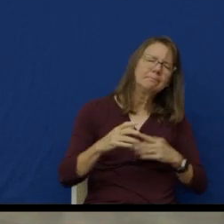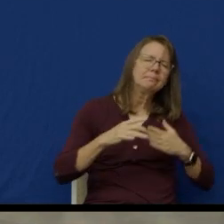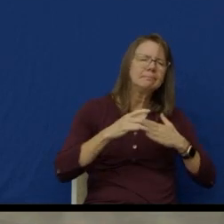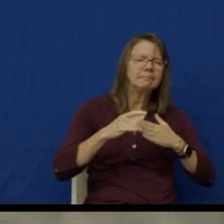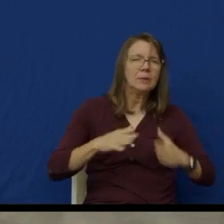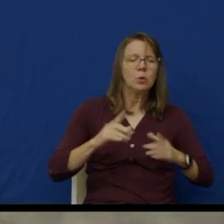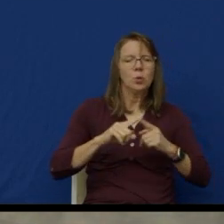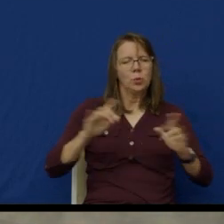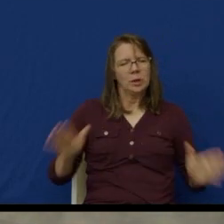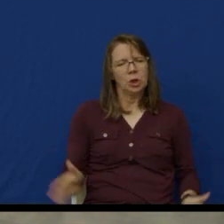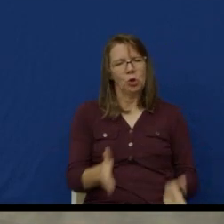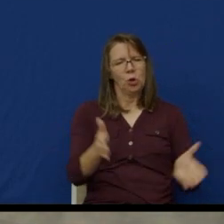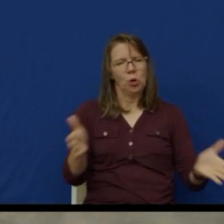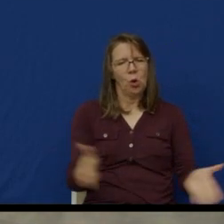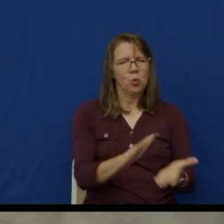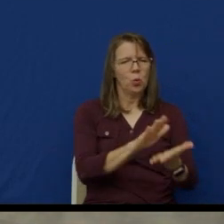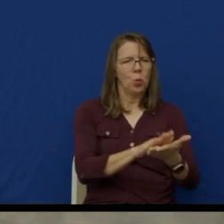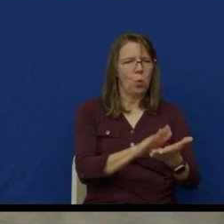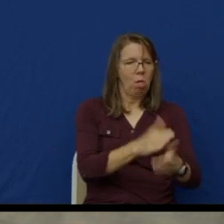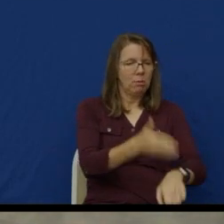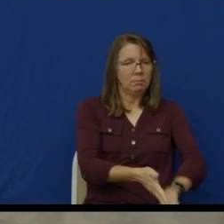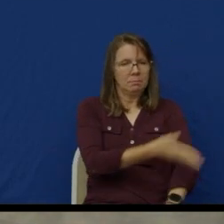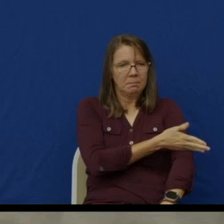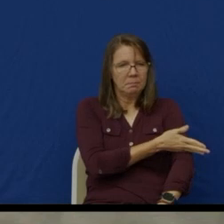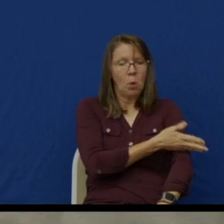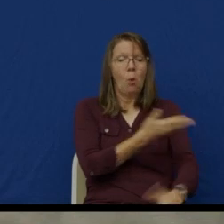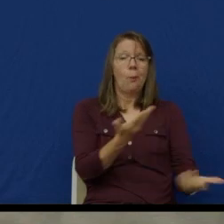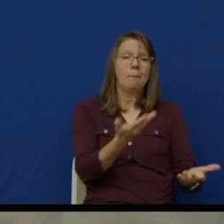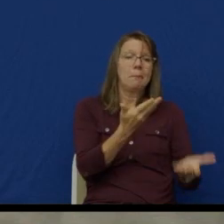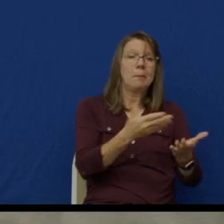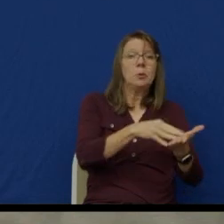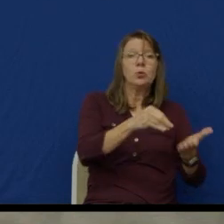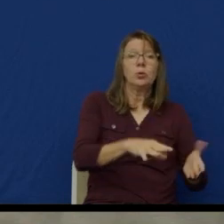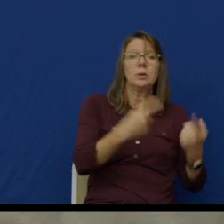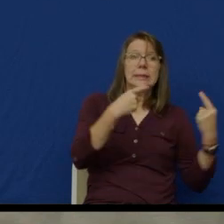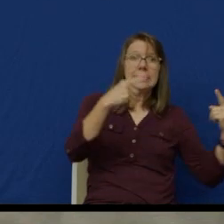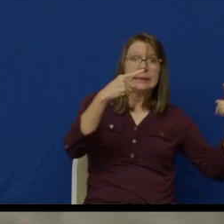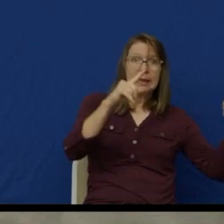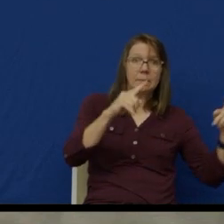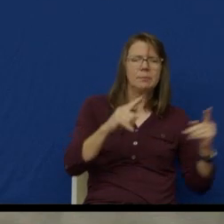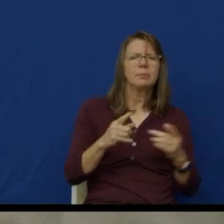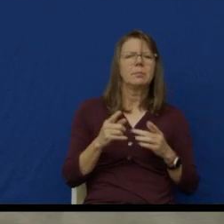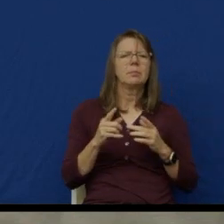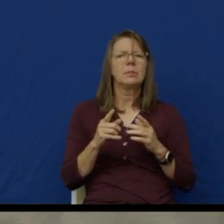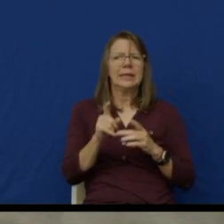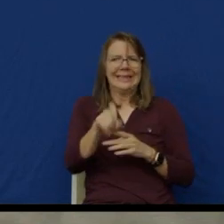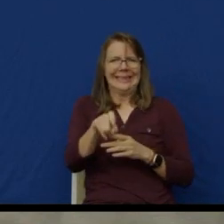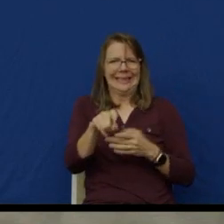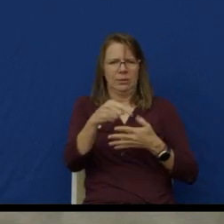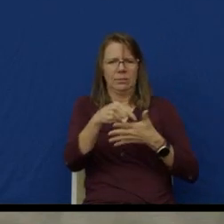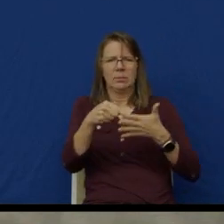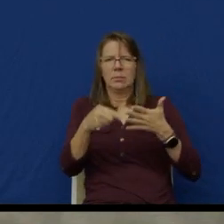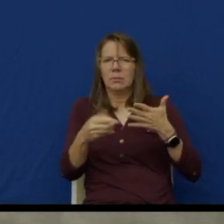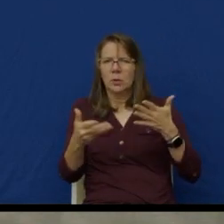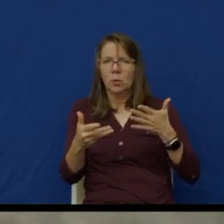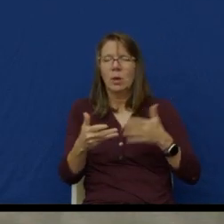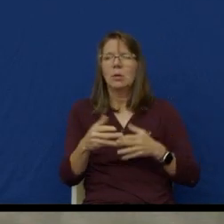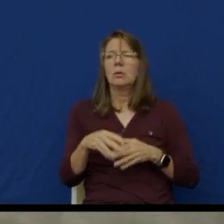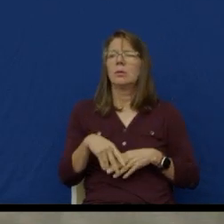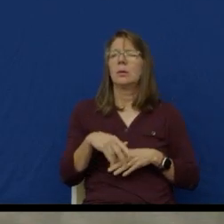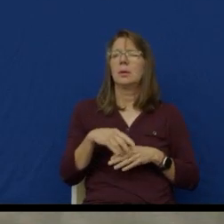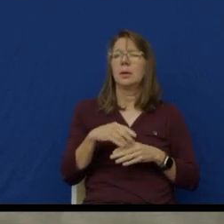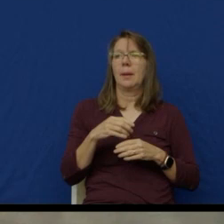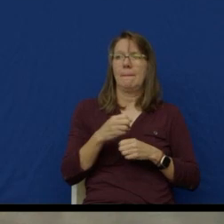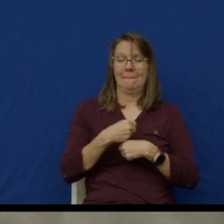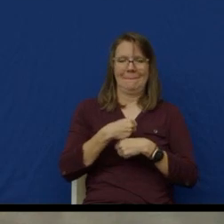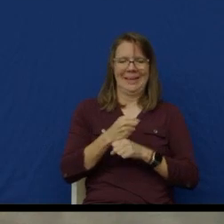improvement and student success. The criteria for the award include creating or sustaining